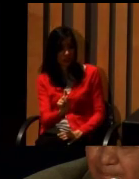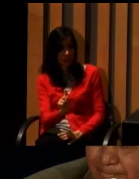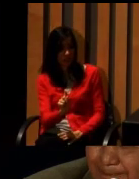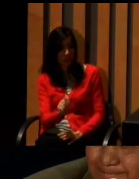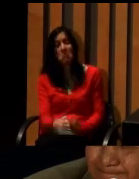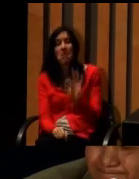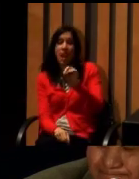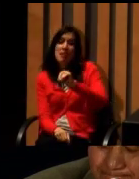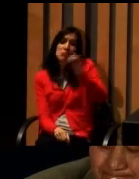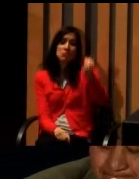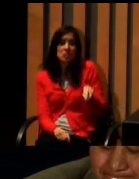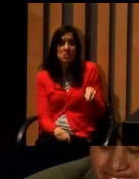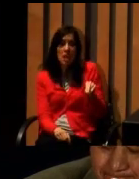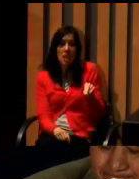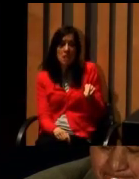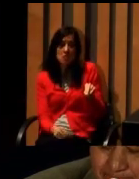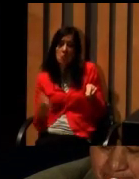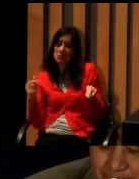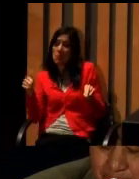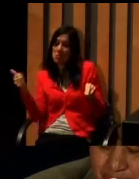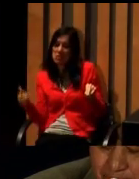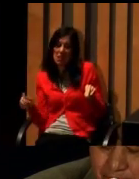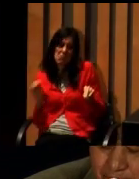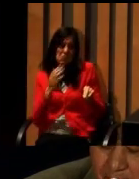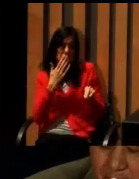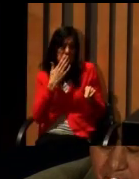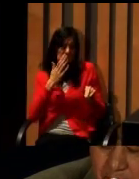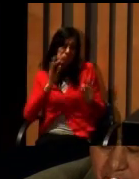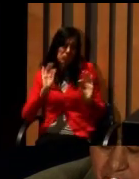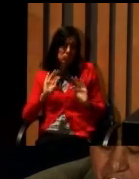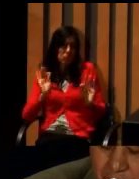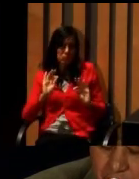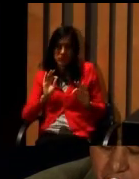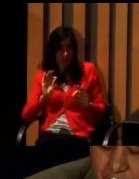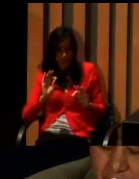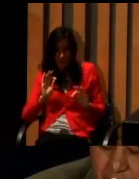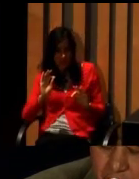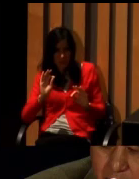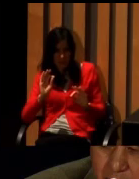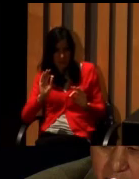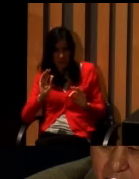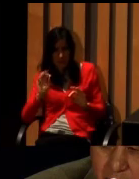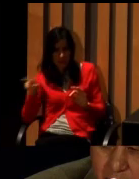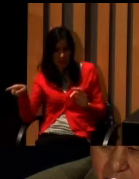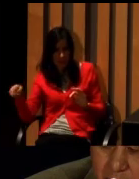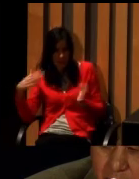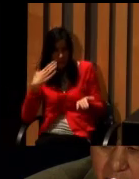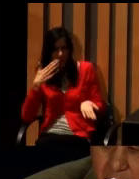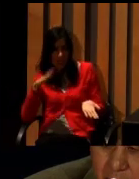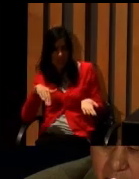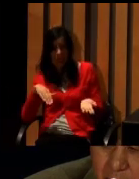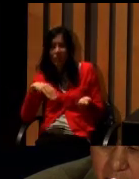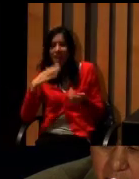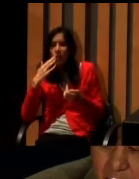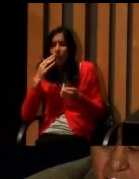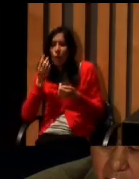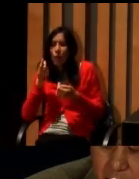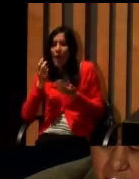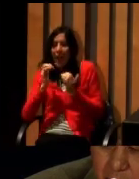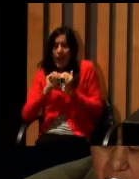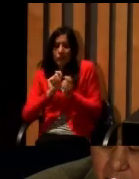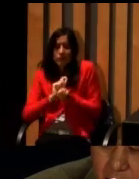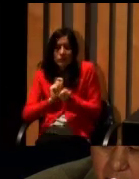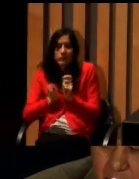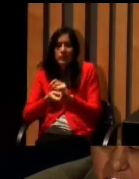No, is the answer. I don't know what this is going to take. I don't know when it's going to happen. But I believe in my